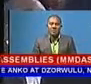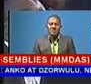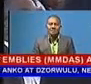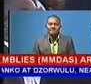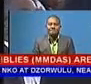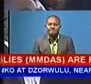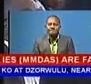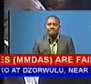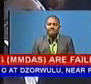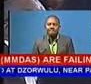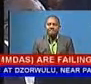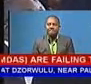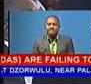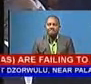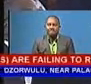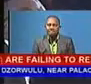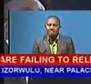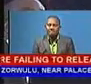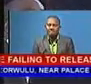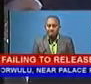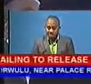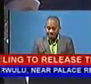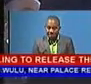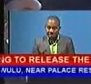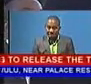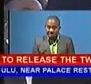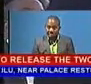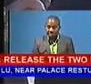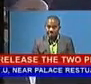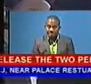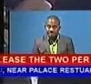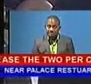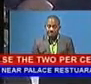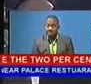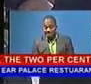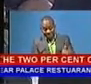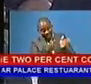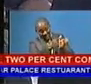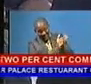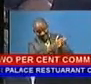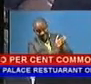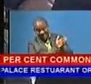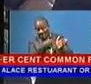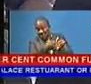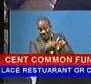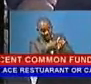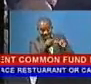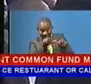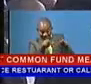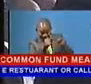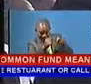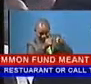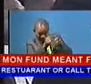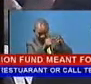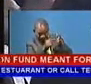requested for. I don't know how you're looking to deal with it, but it's a reservation in relation to the area map